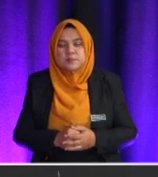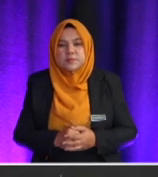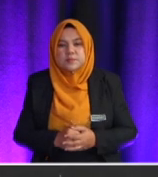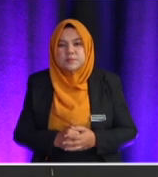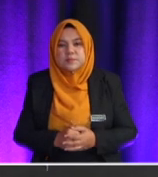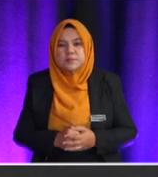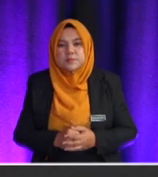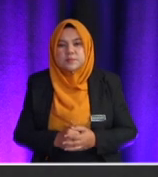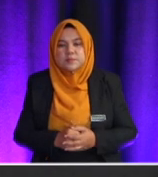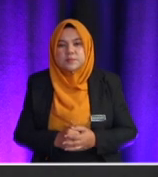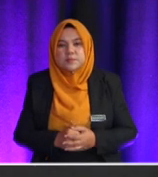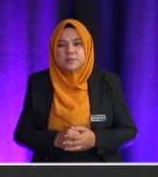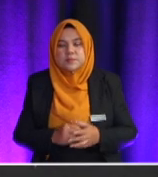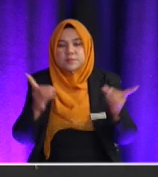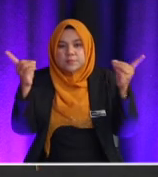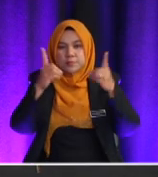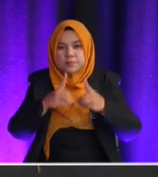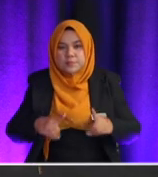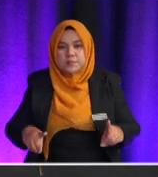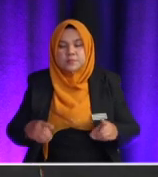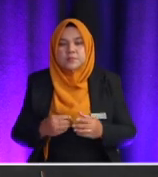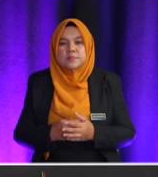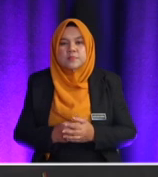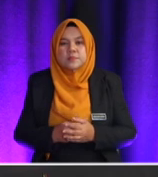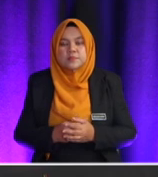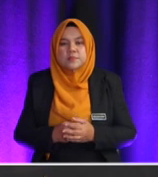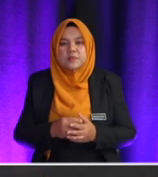Diet. Diet.